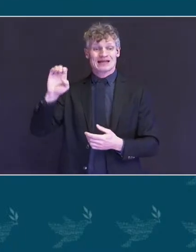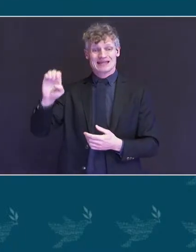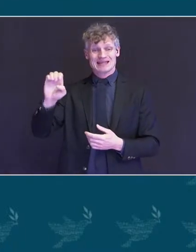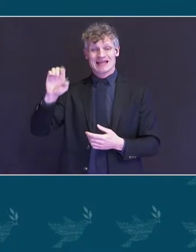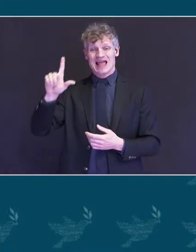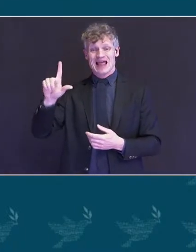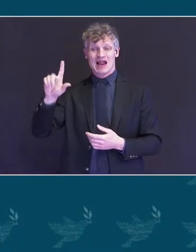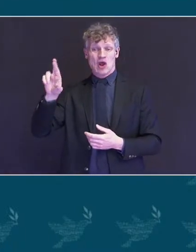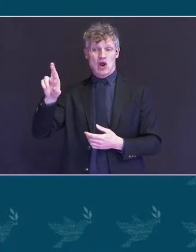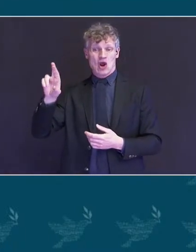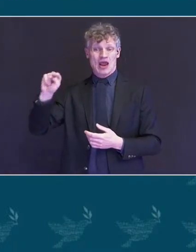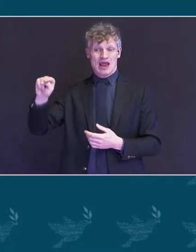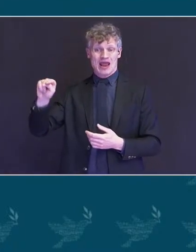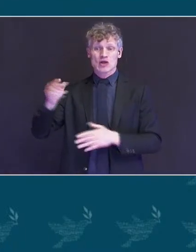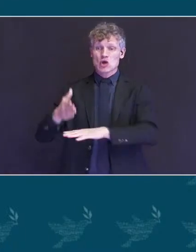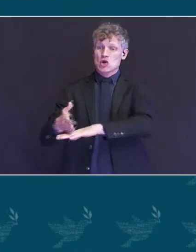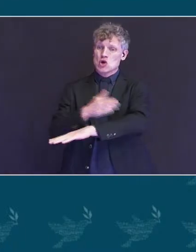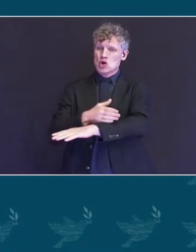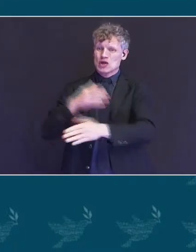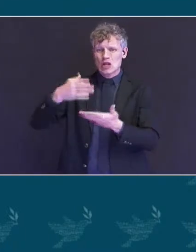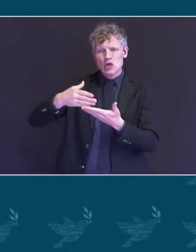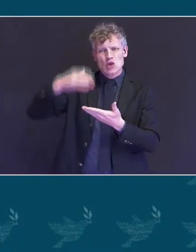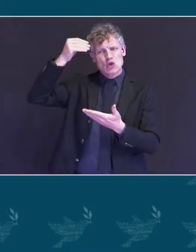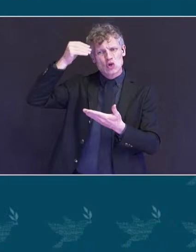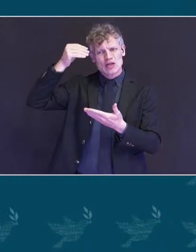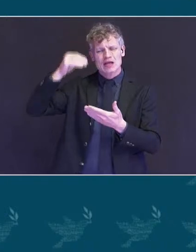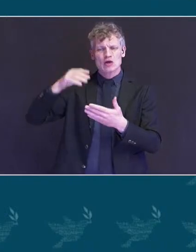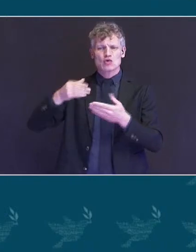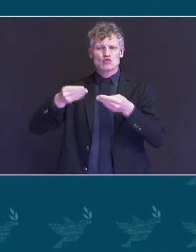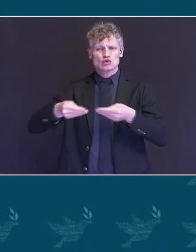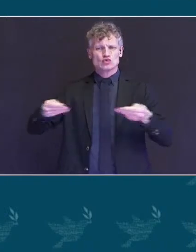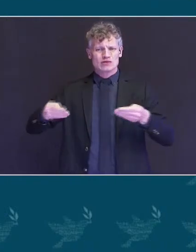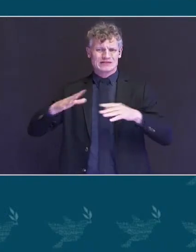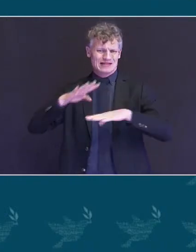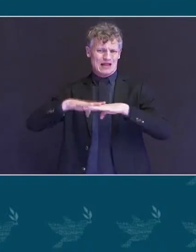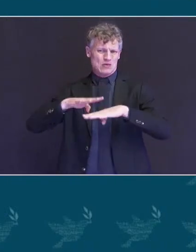which provides openly licensed books and instructional